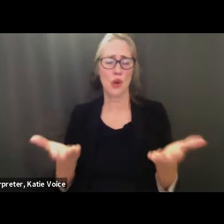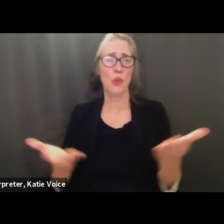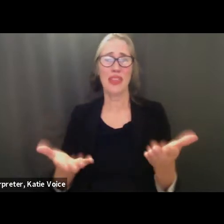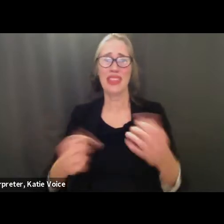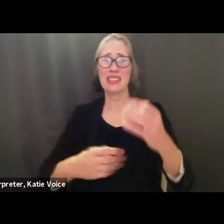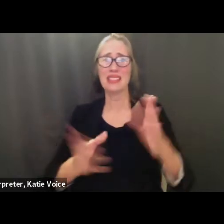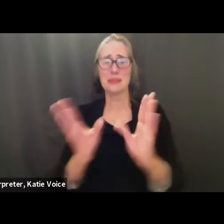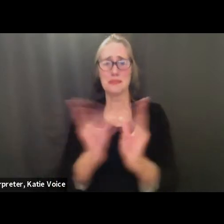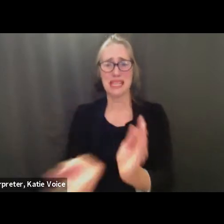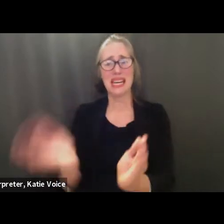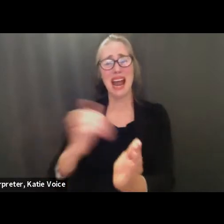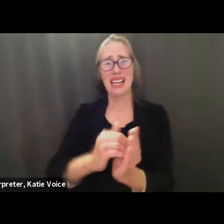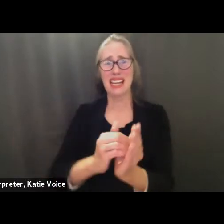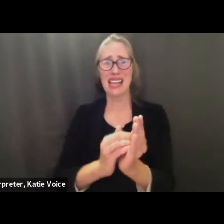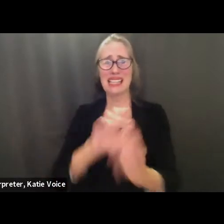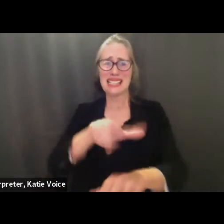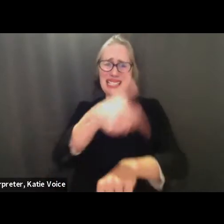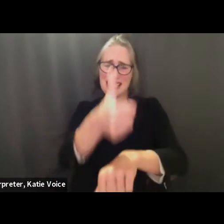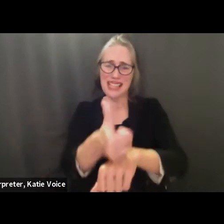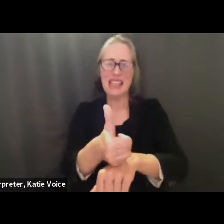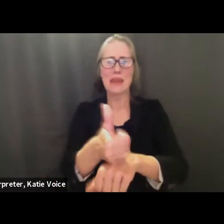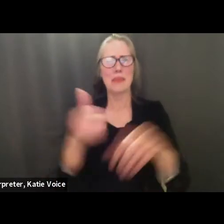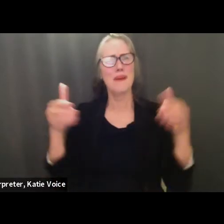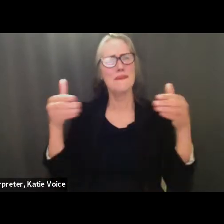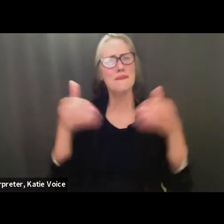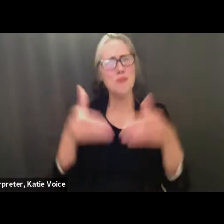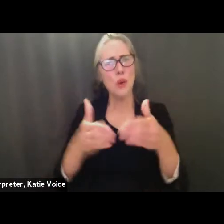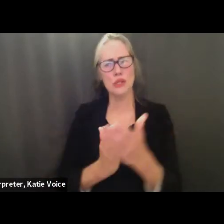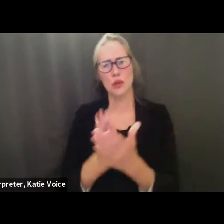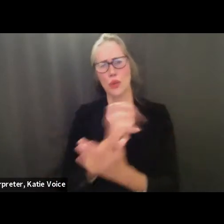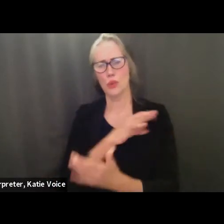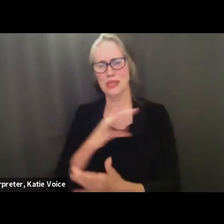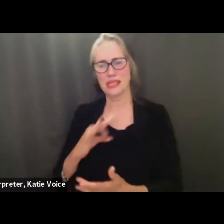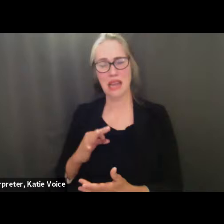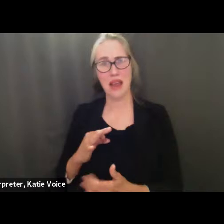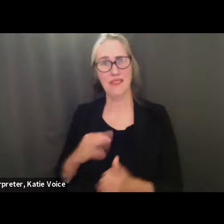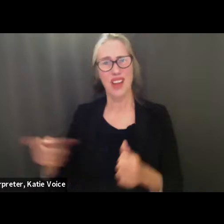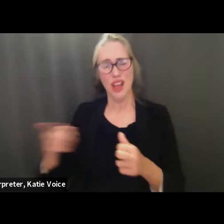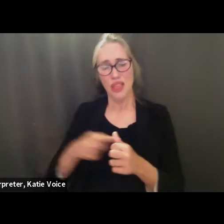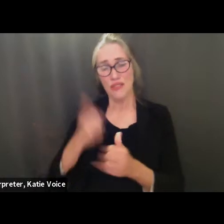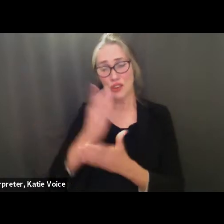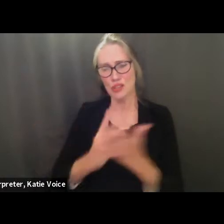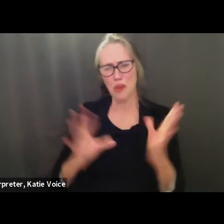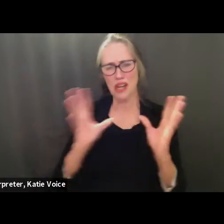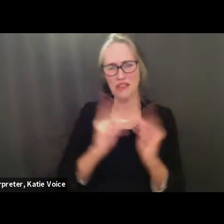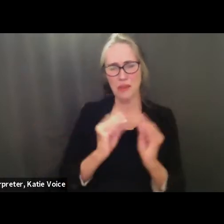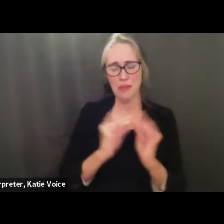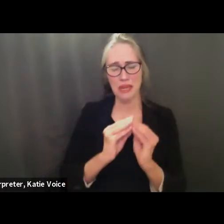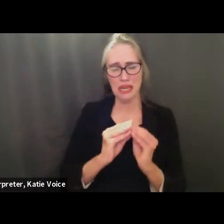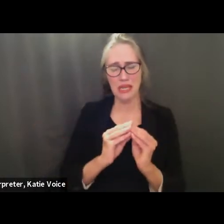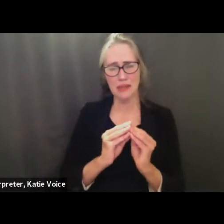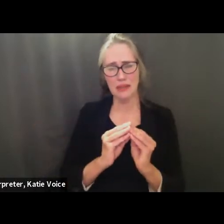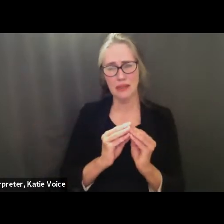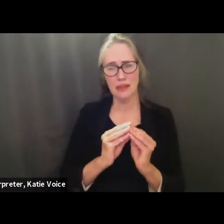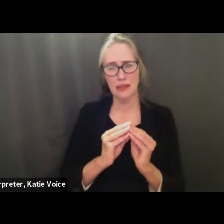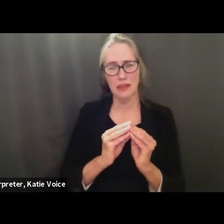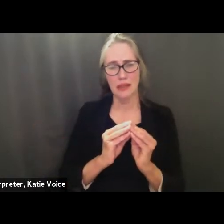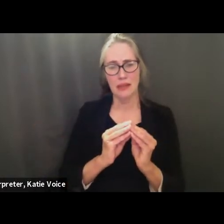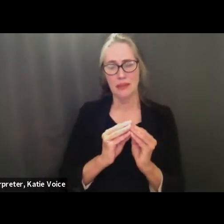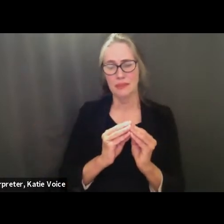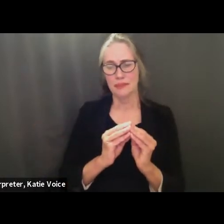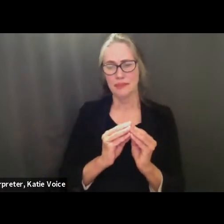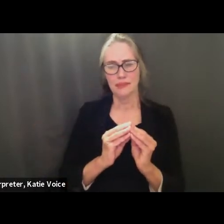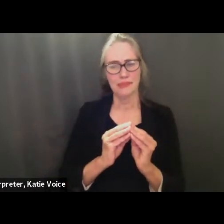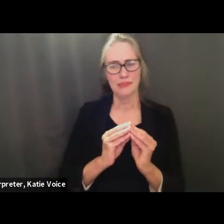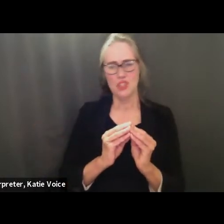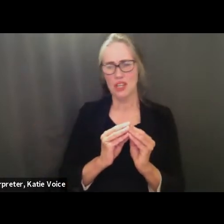again, was focused by the staff, where we spent the beginning of the meeting just knowing how that pool of money